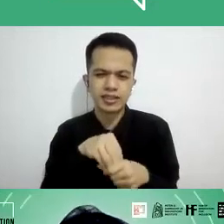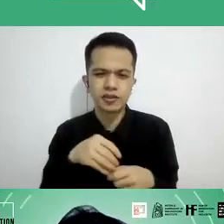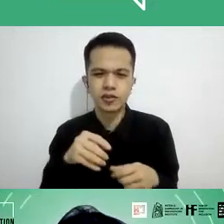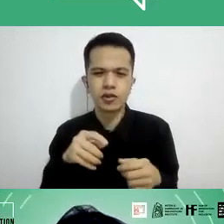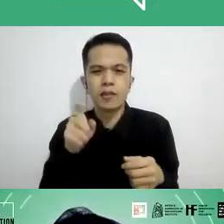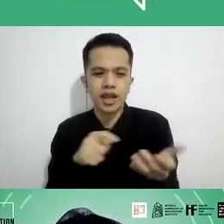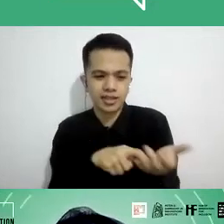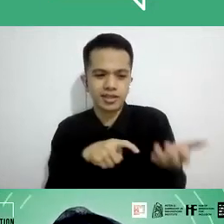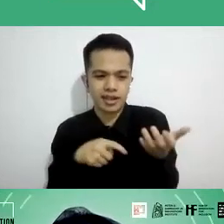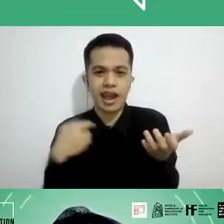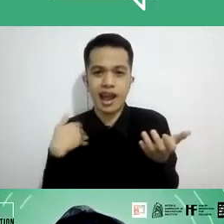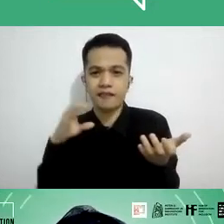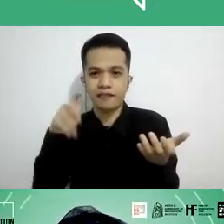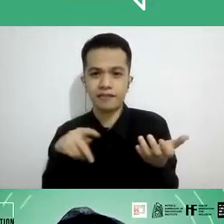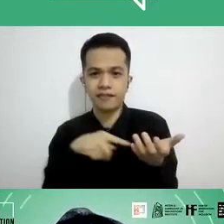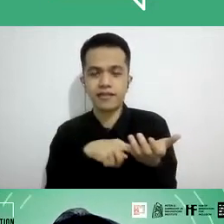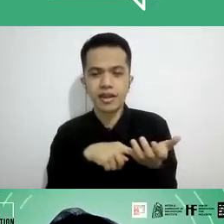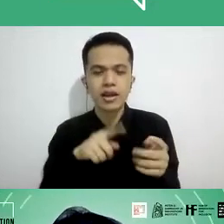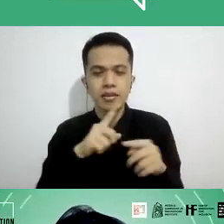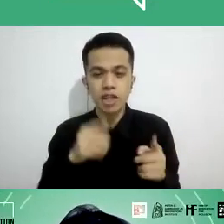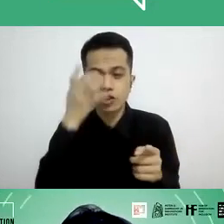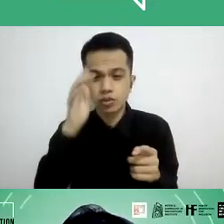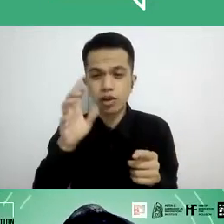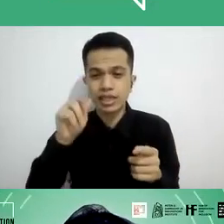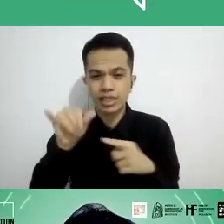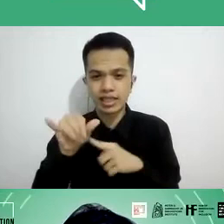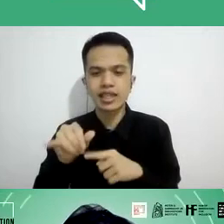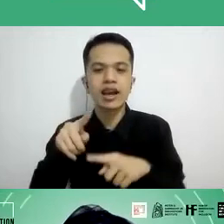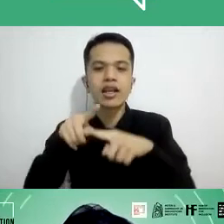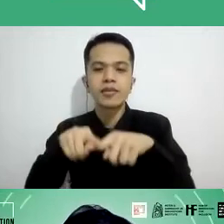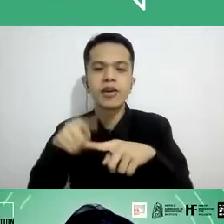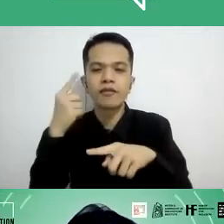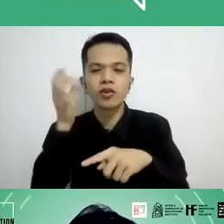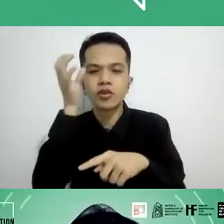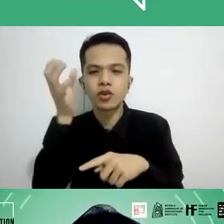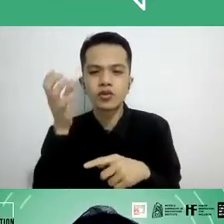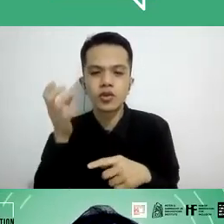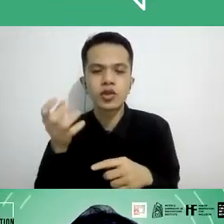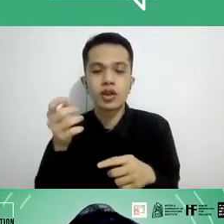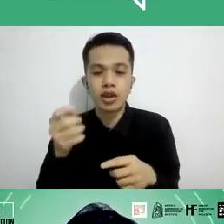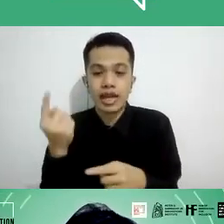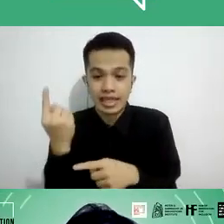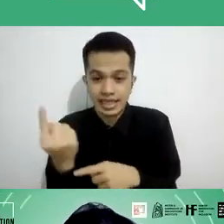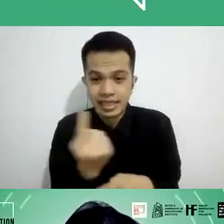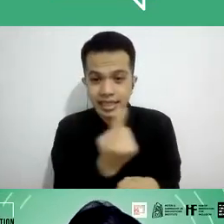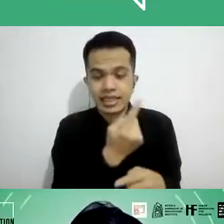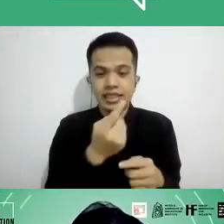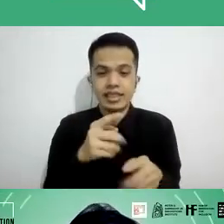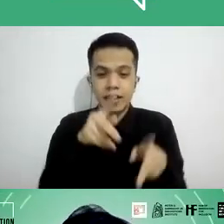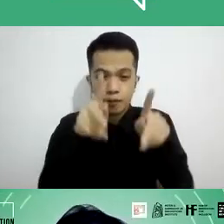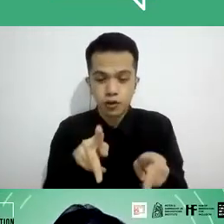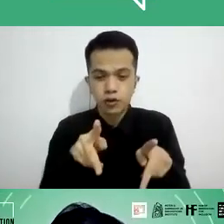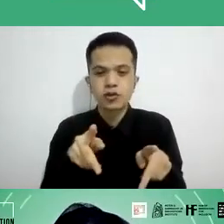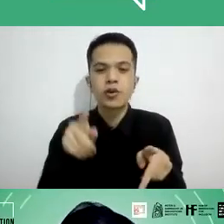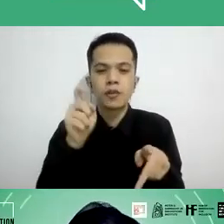phone. But the concept of smart cities also relies on the concept that everyone, a citizen of that city, has